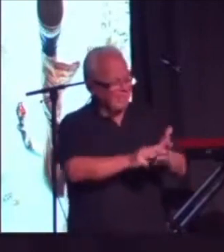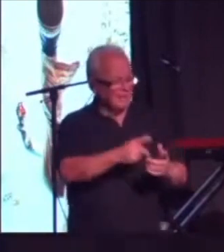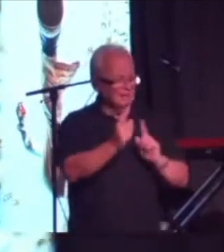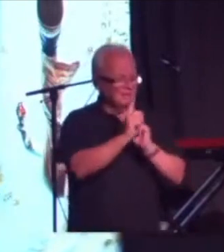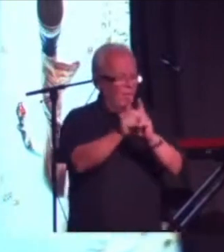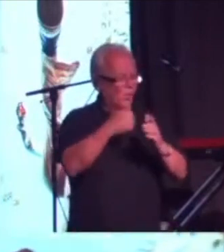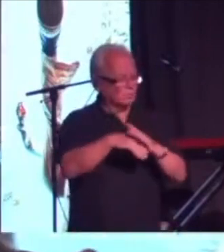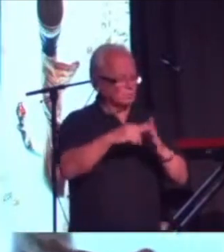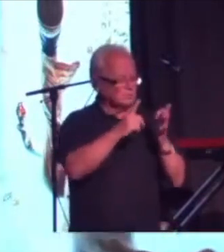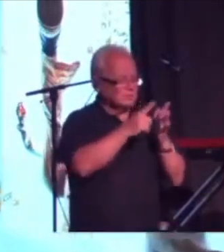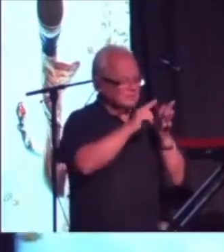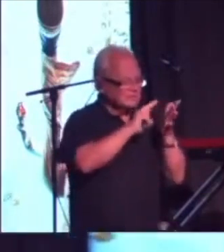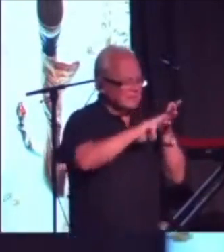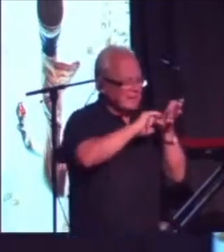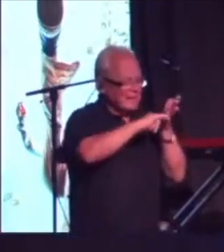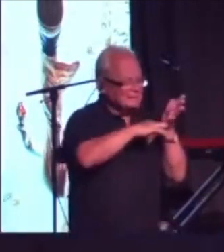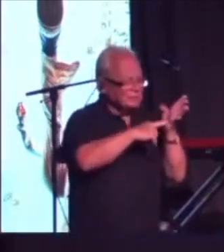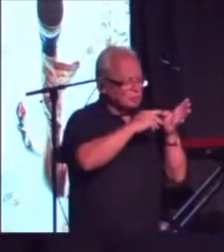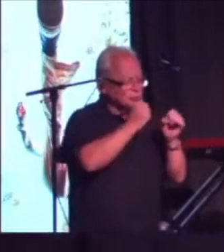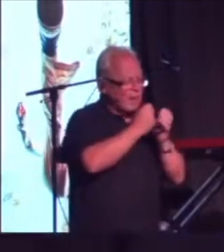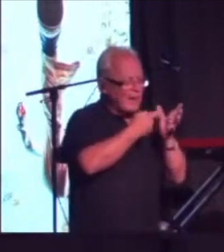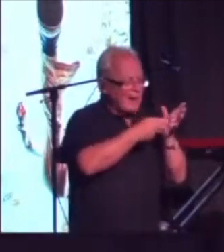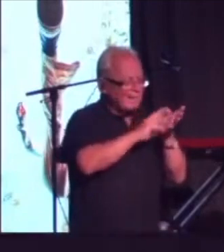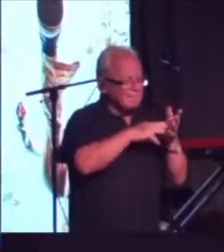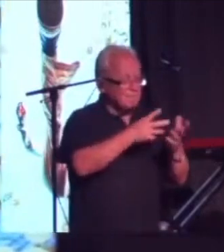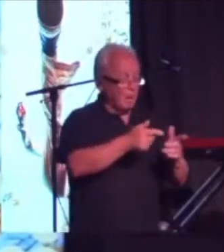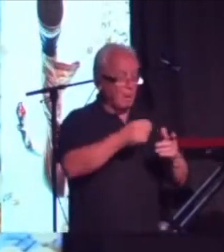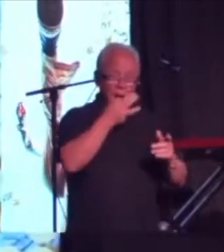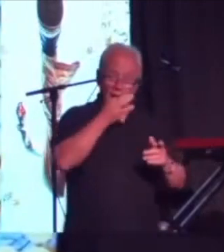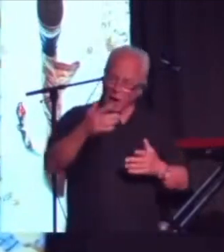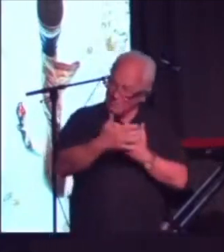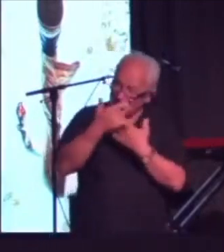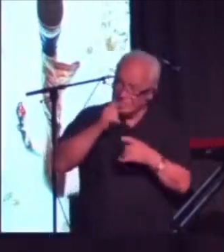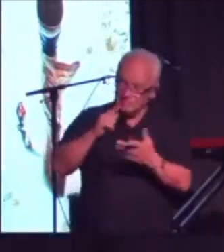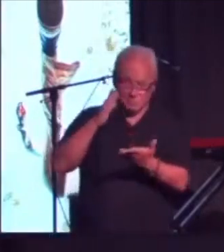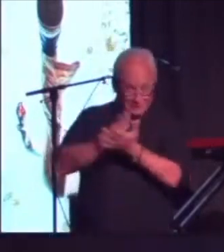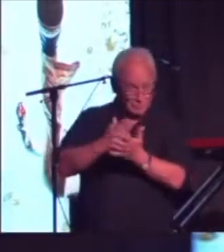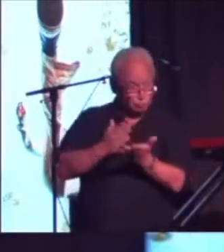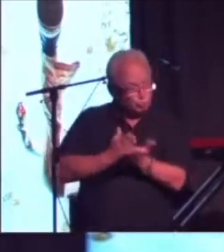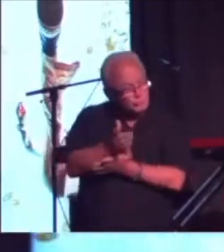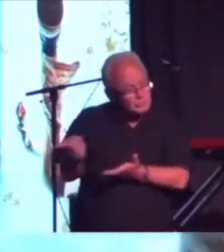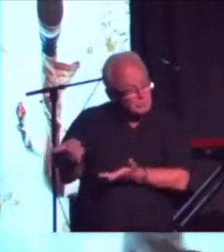this question. He says, Cristiano, how many people do you actually trust? He thought about it for a moment.